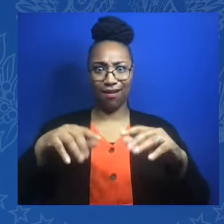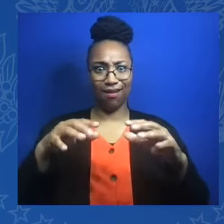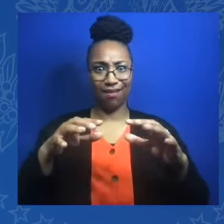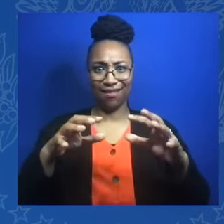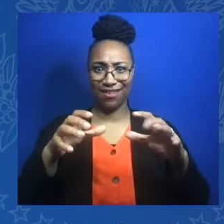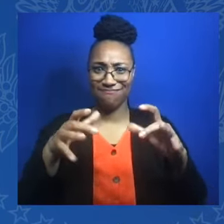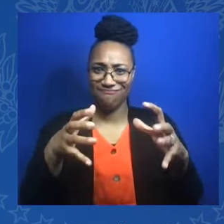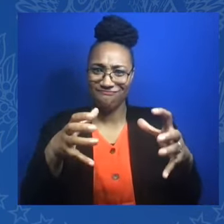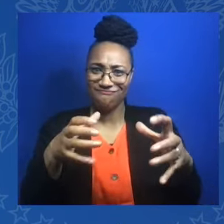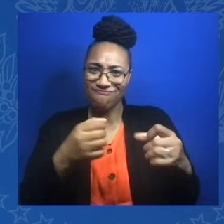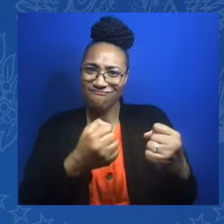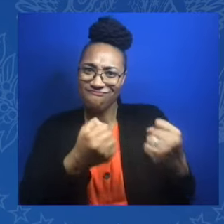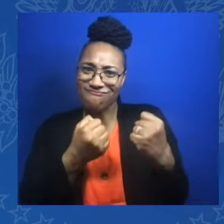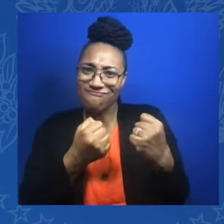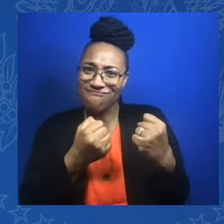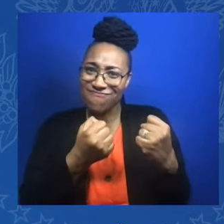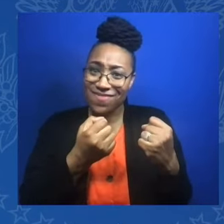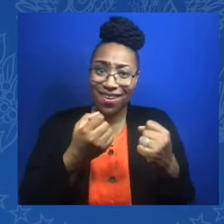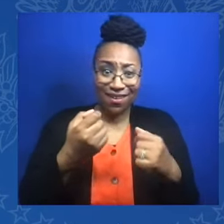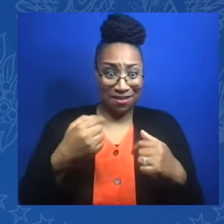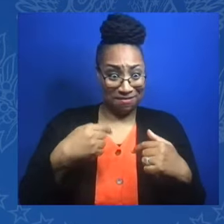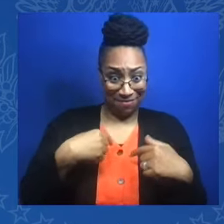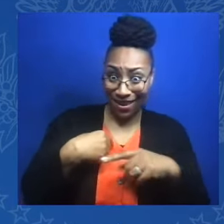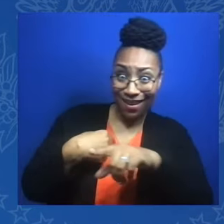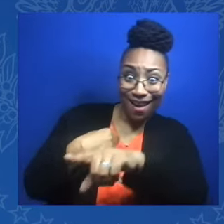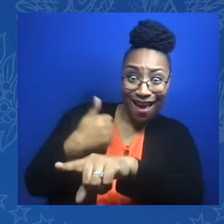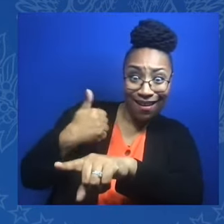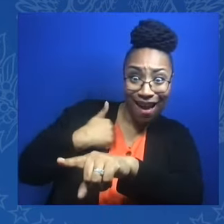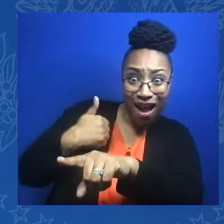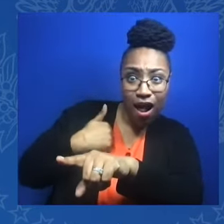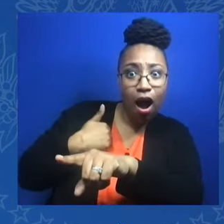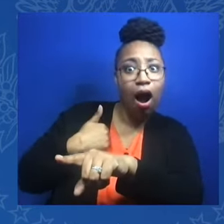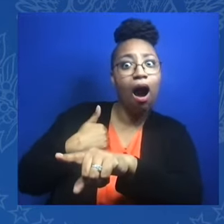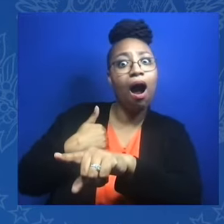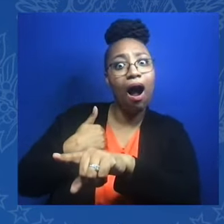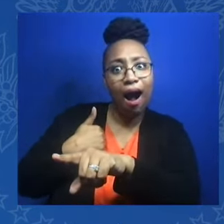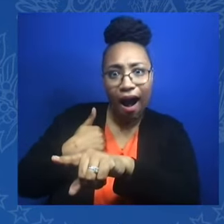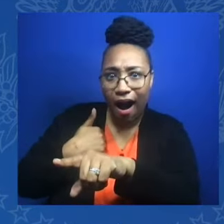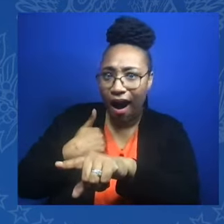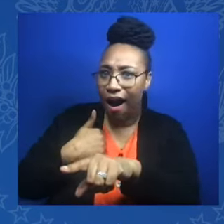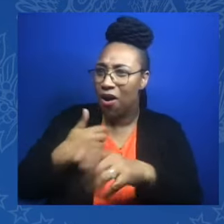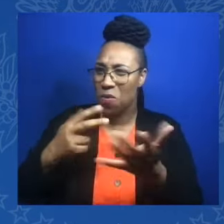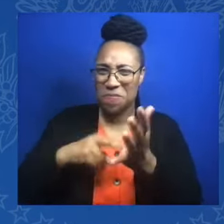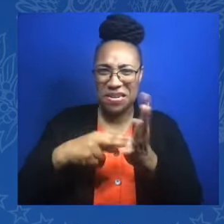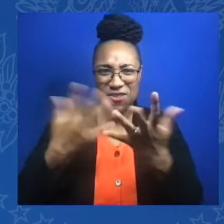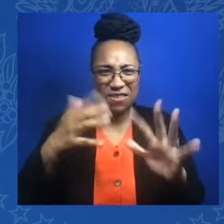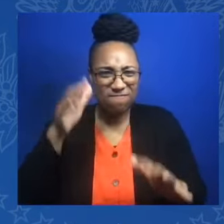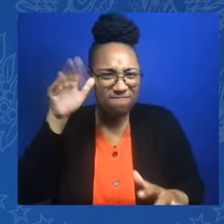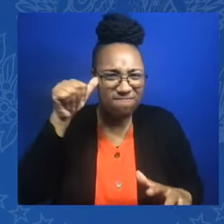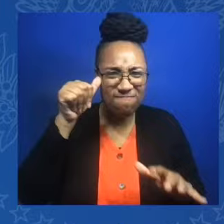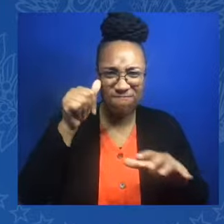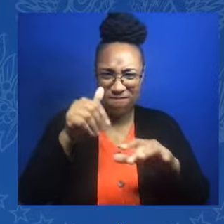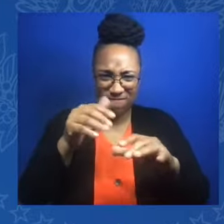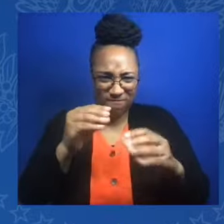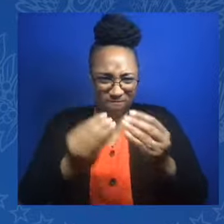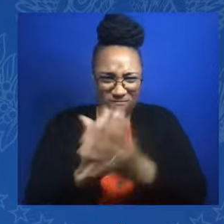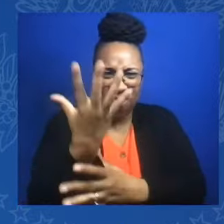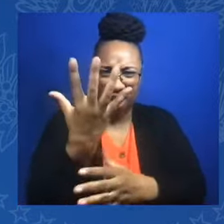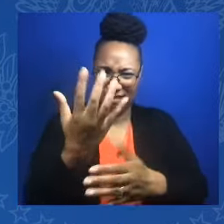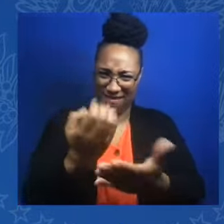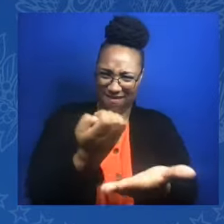competitive, prosperous, and resilient economic region in the world. That's a fact. That's just a fact.